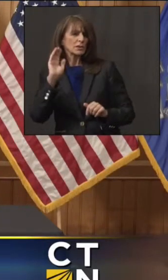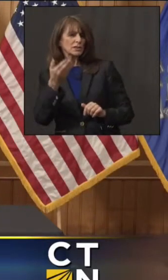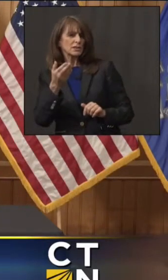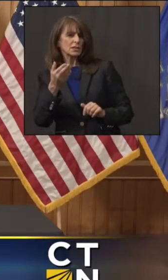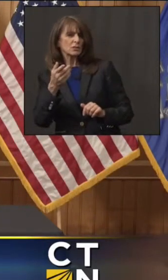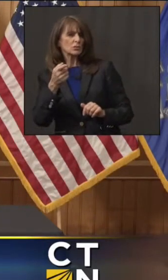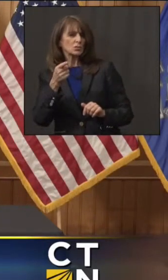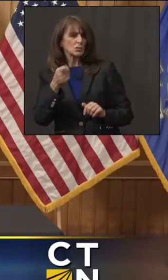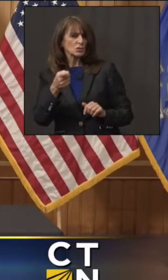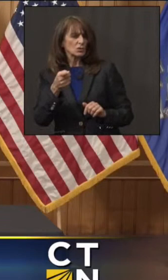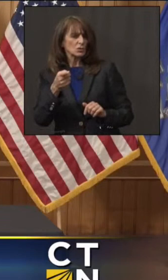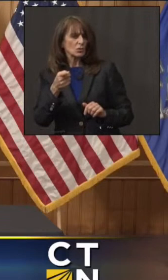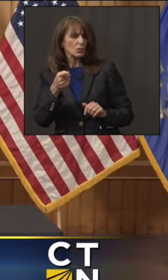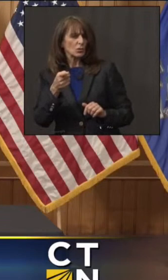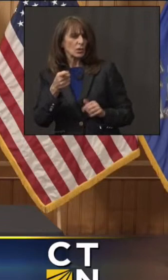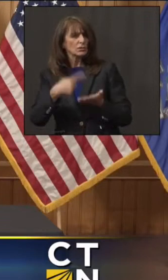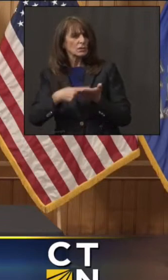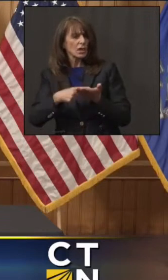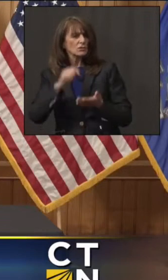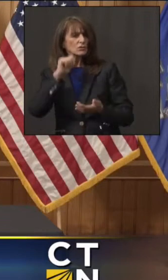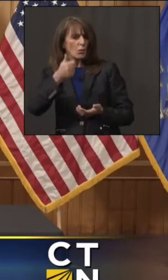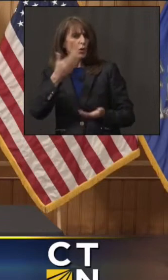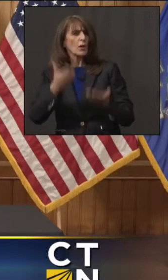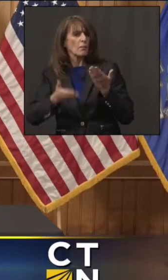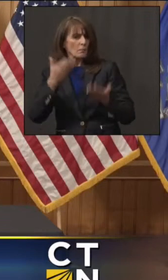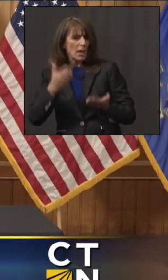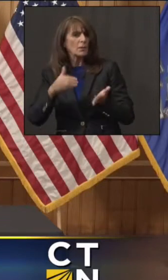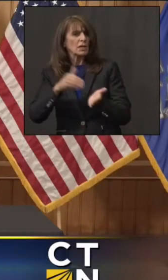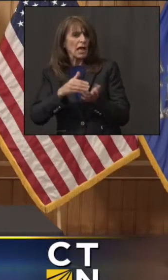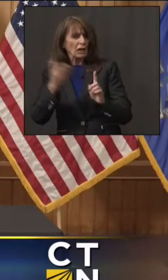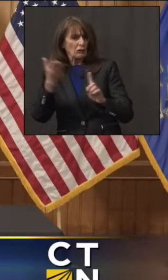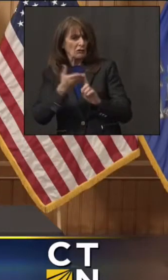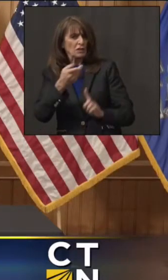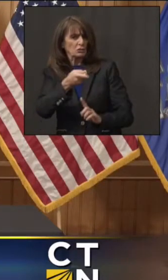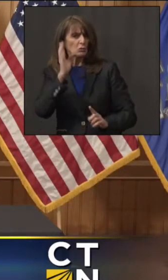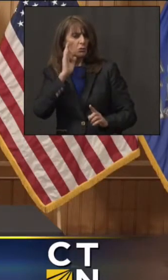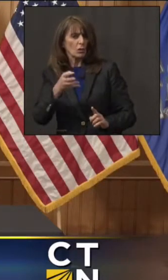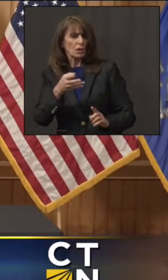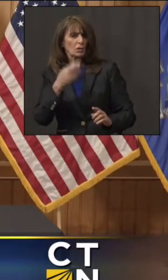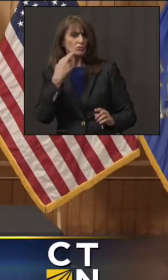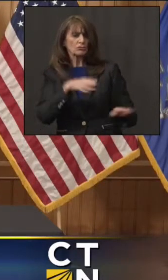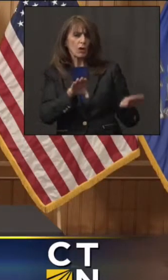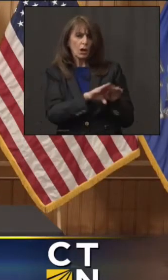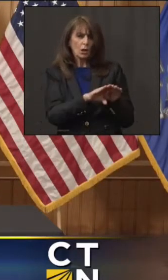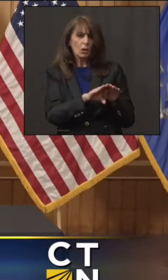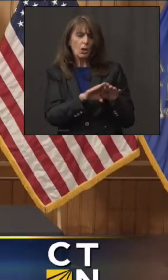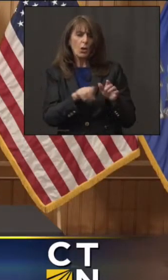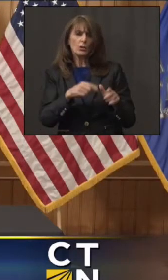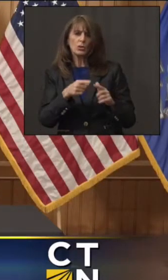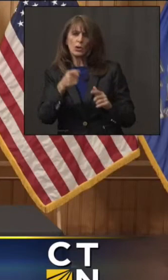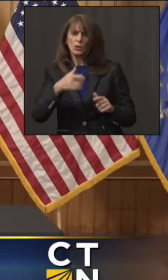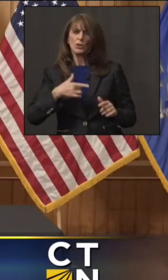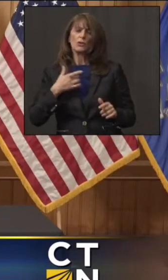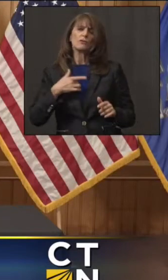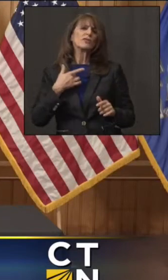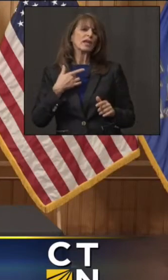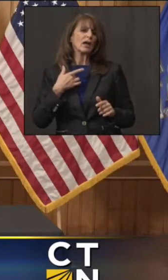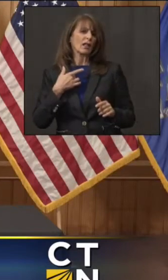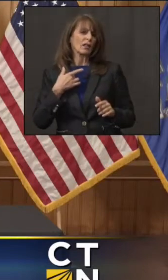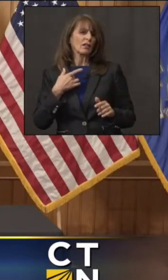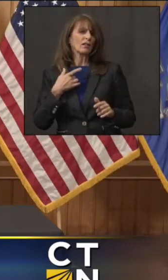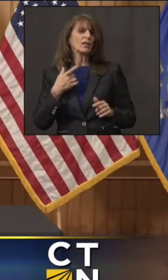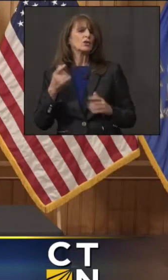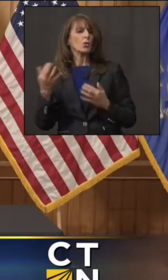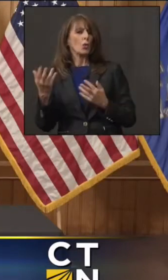worry that tomorrow the decision could be made that they need to close down, or should they have confidence that until the positivity rate